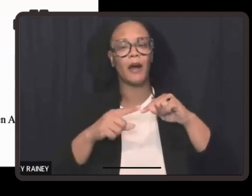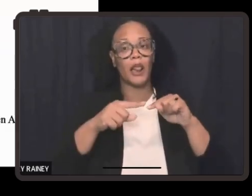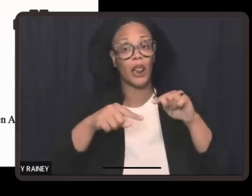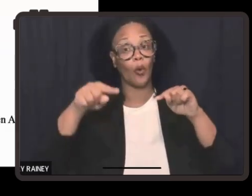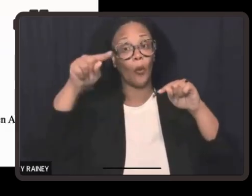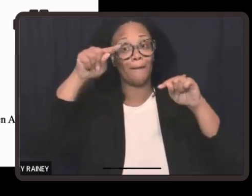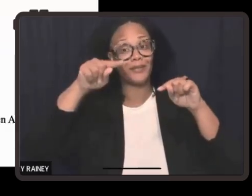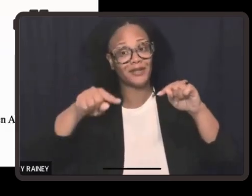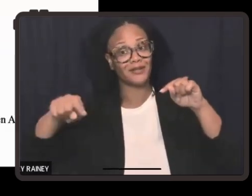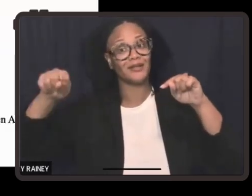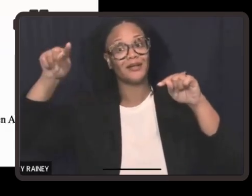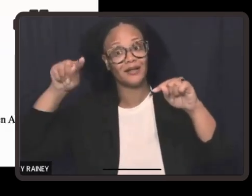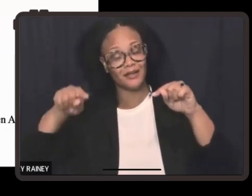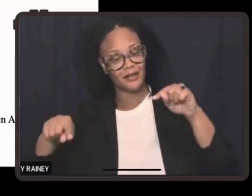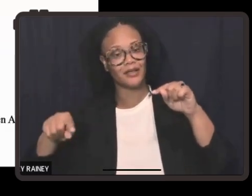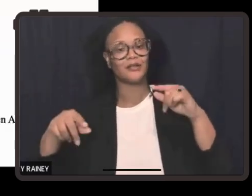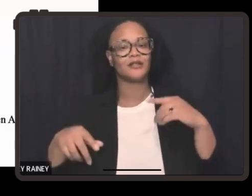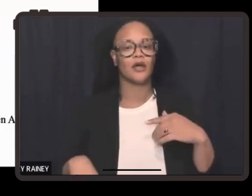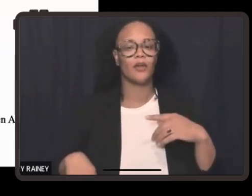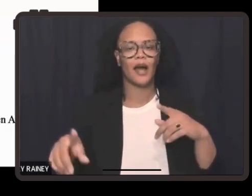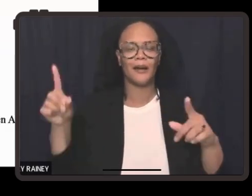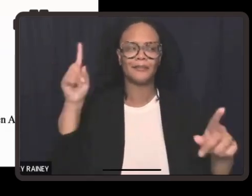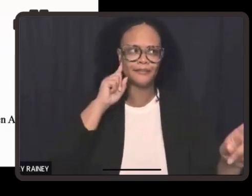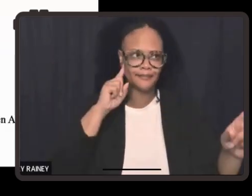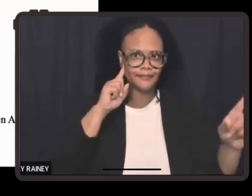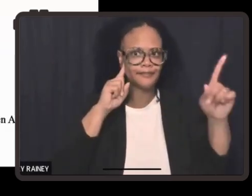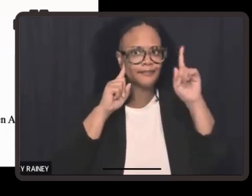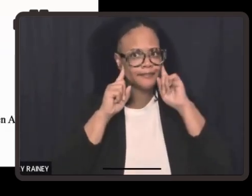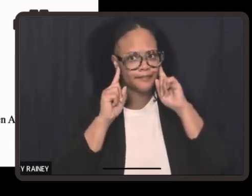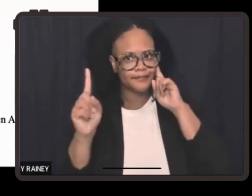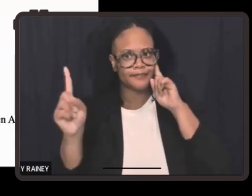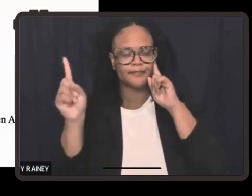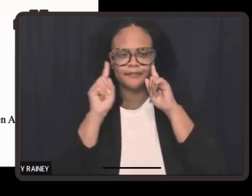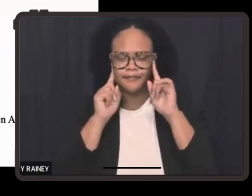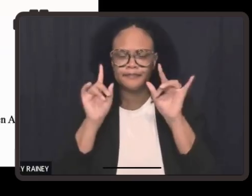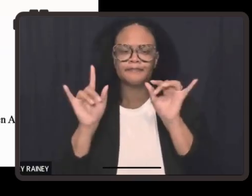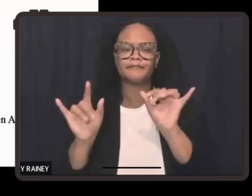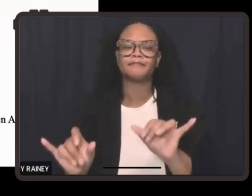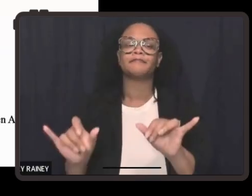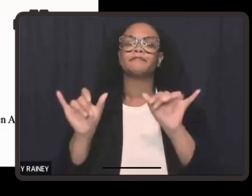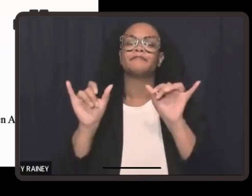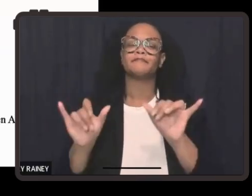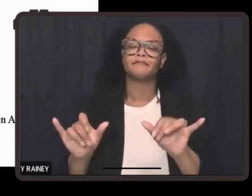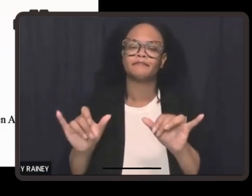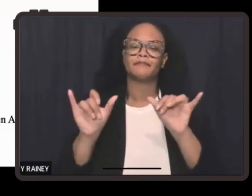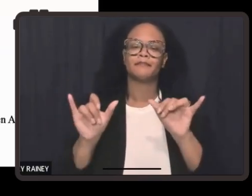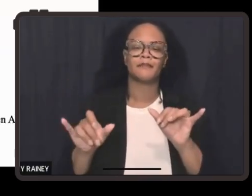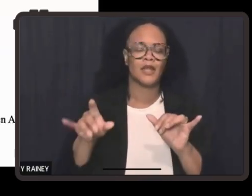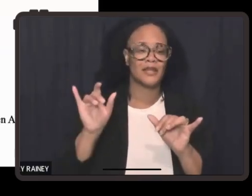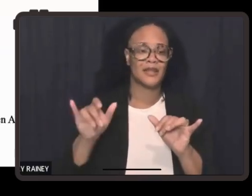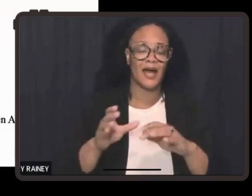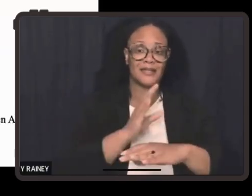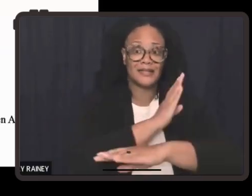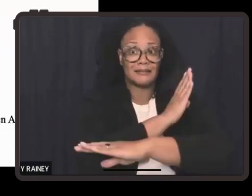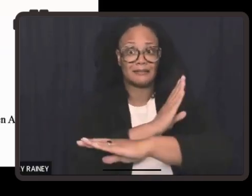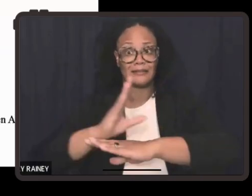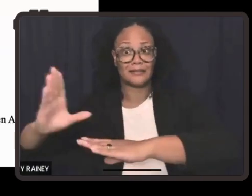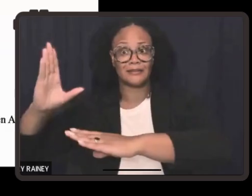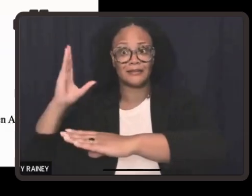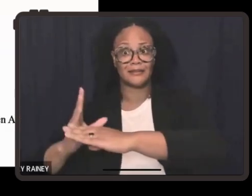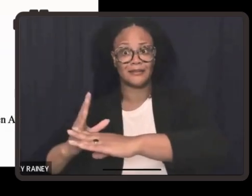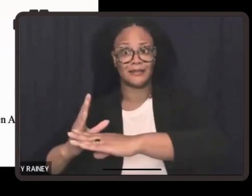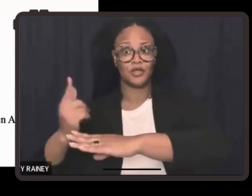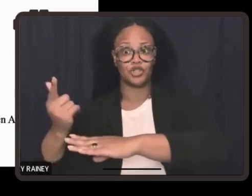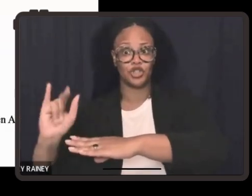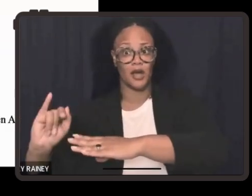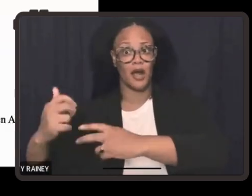I'm hearing. These are the very difficult these are the top end of the GI spectrum in adulthood. These are